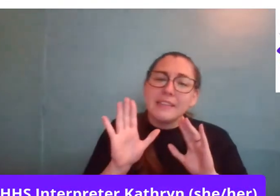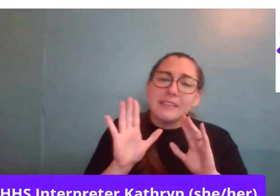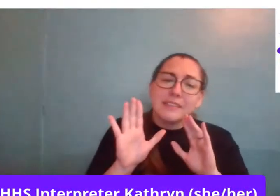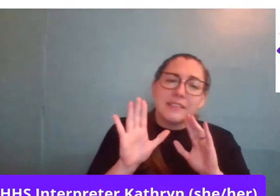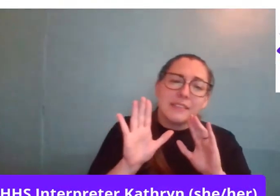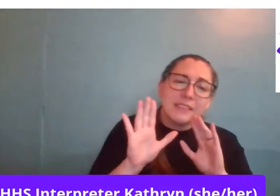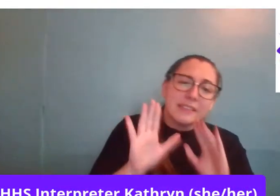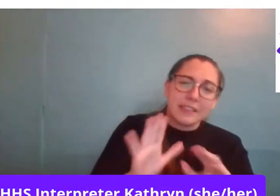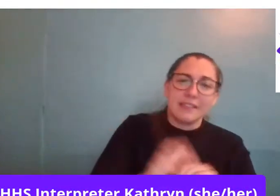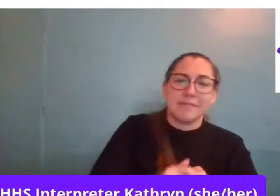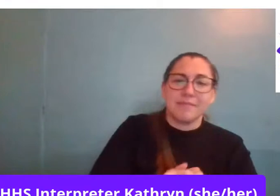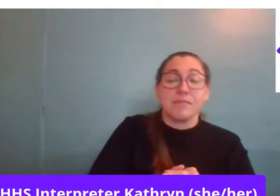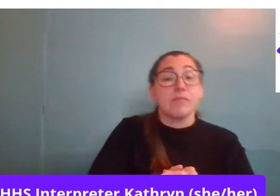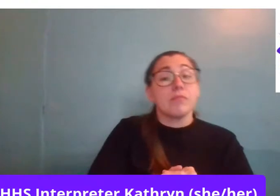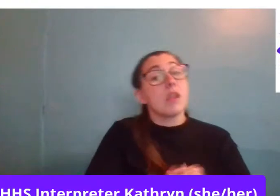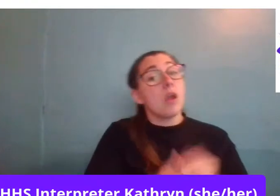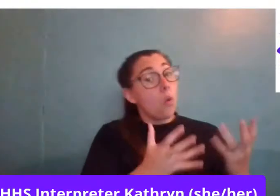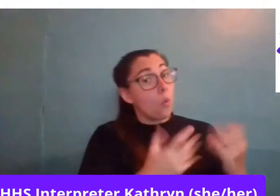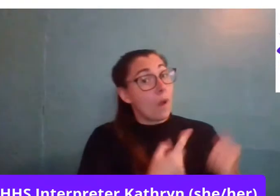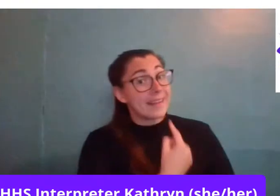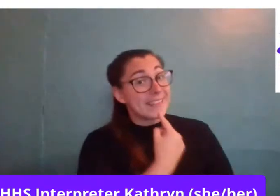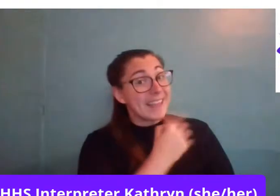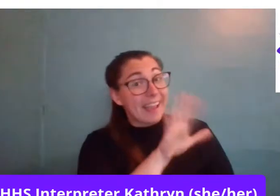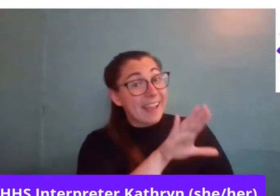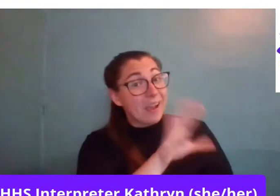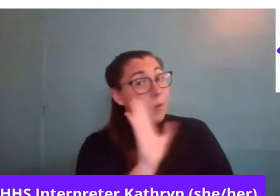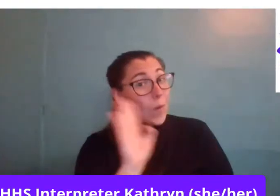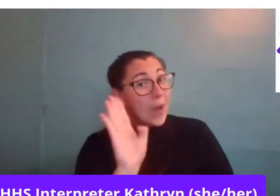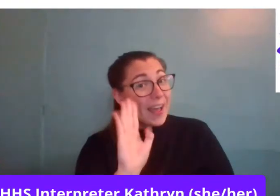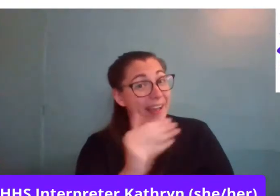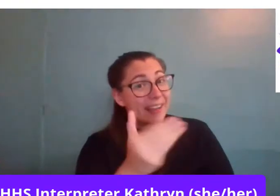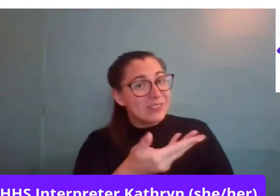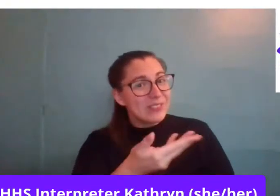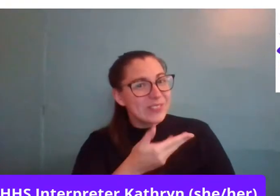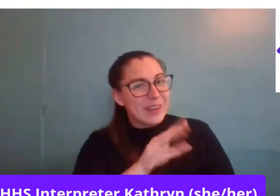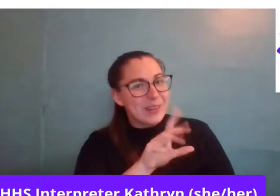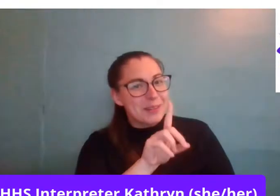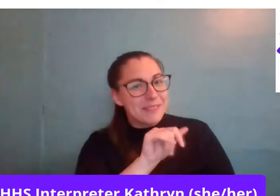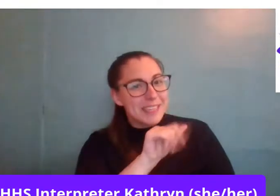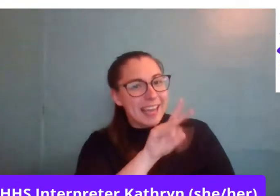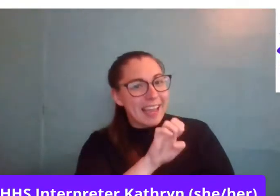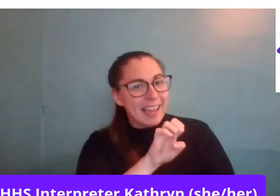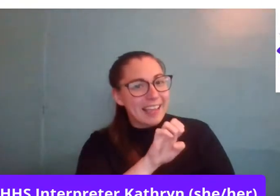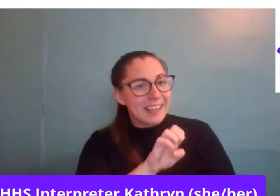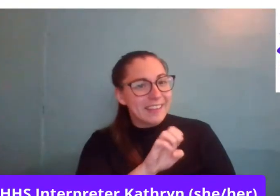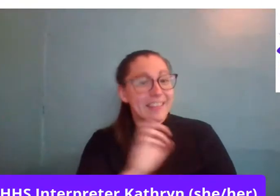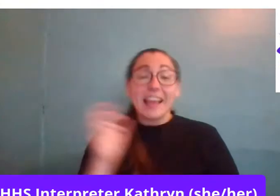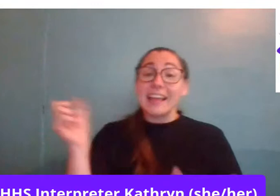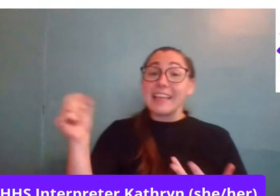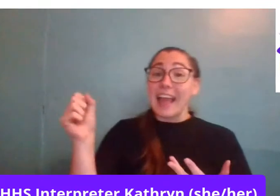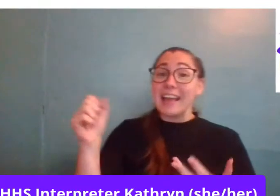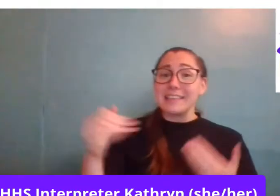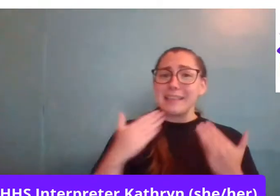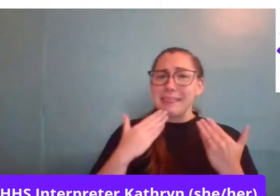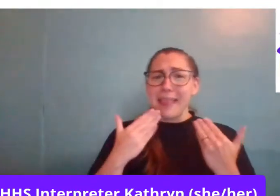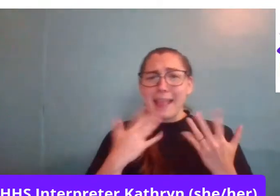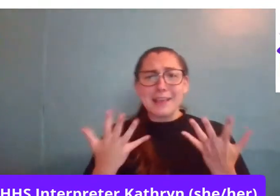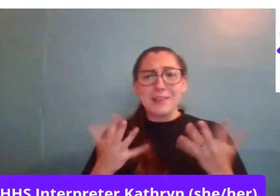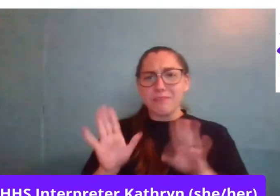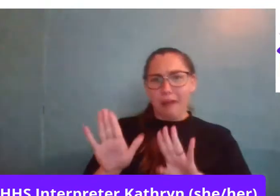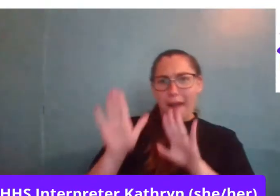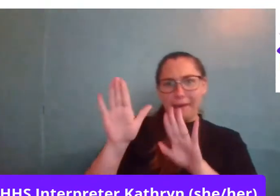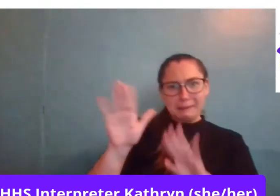Yes. Well, we want to say welcome, Dave. Yes. Well, thank you. That was